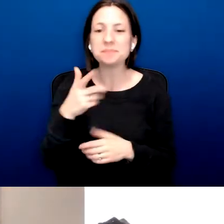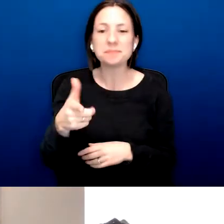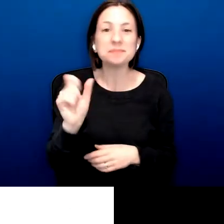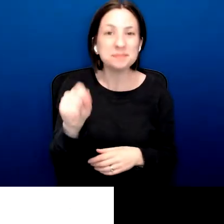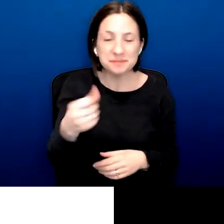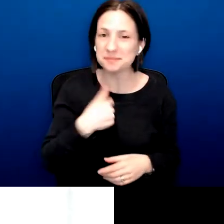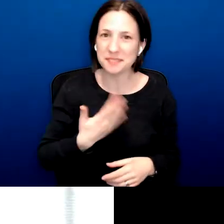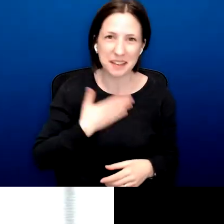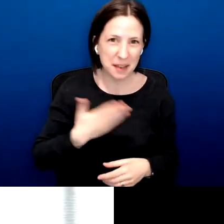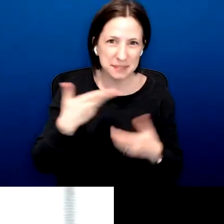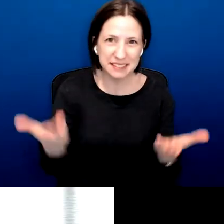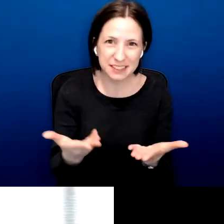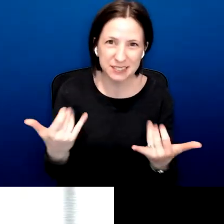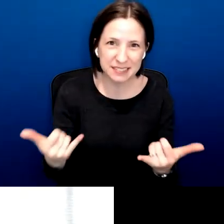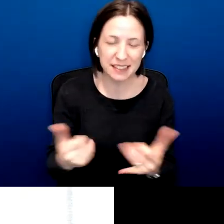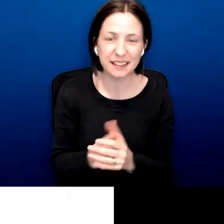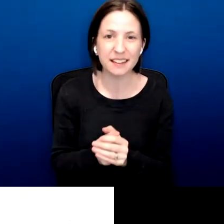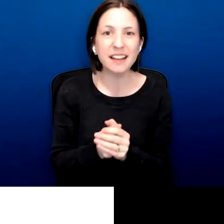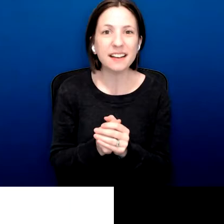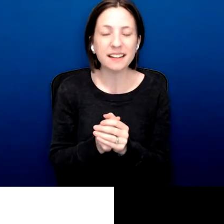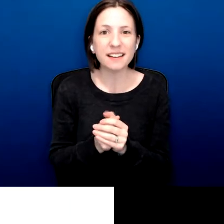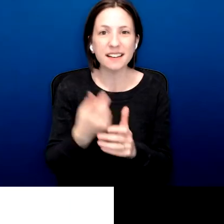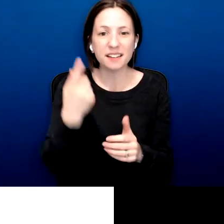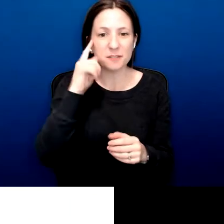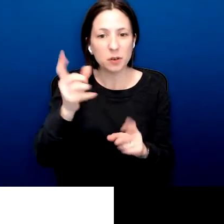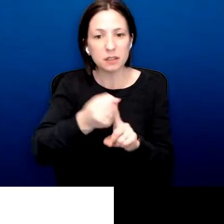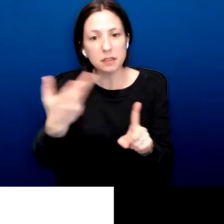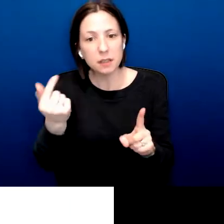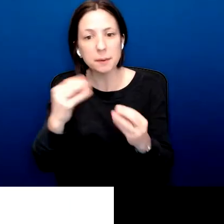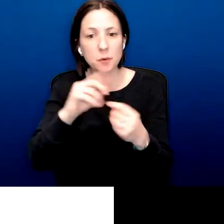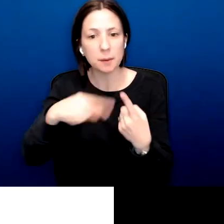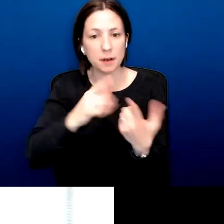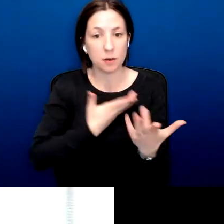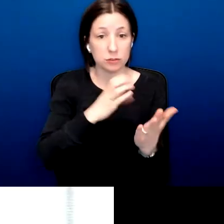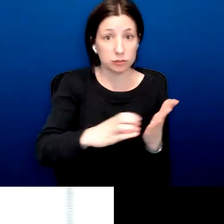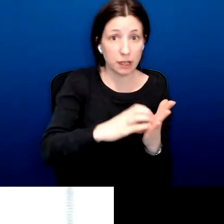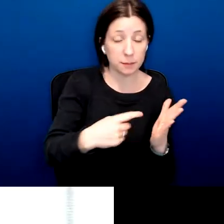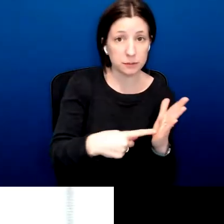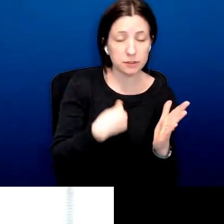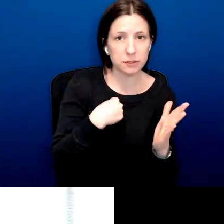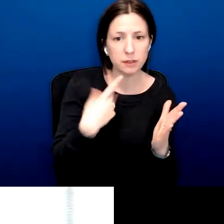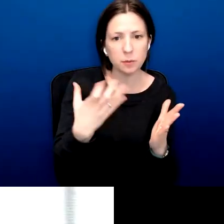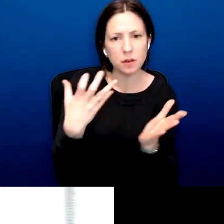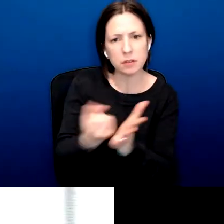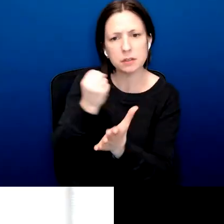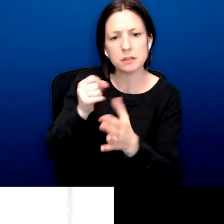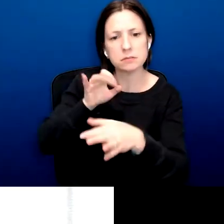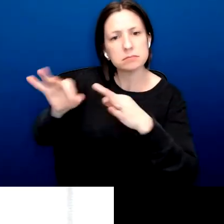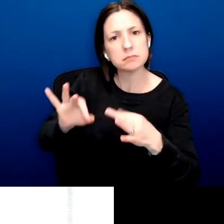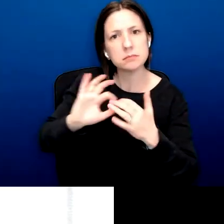I'm happy to be here today. And I just like, in order to tell you a little bit more about our chapter, I just really want to talk about what motivated that